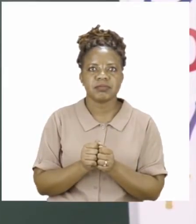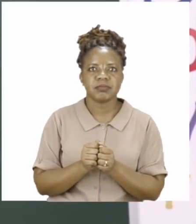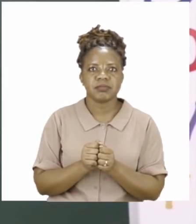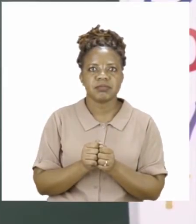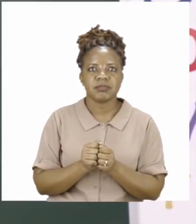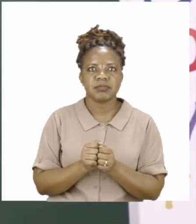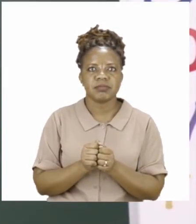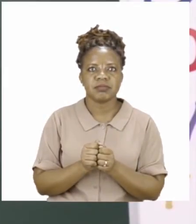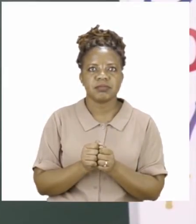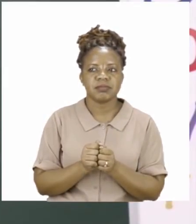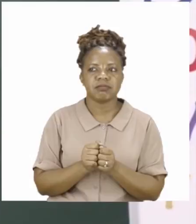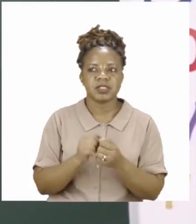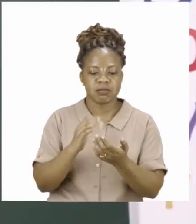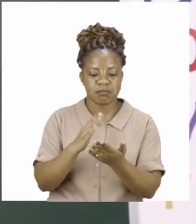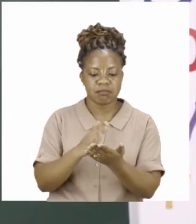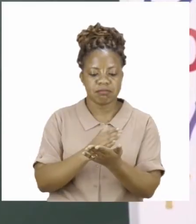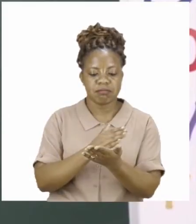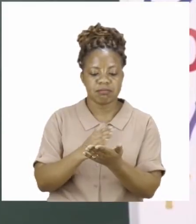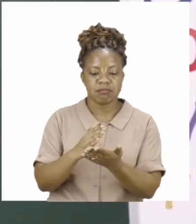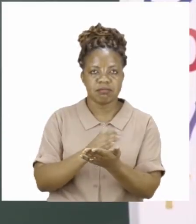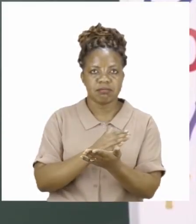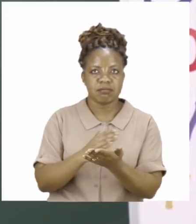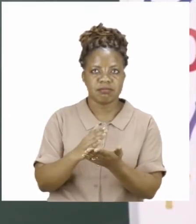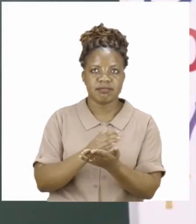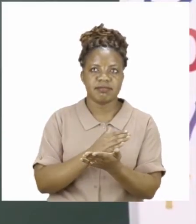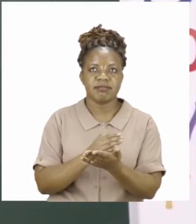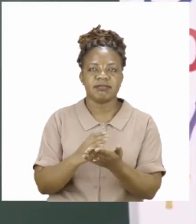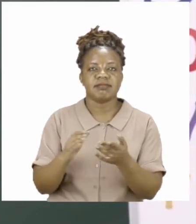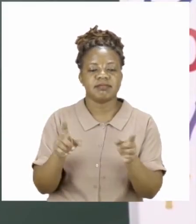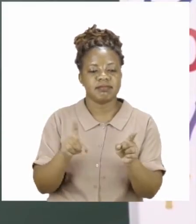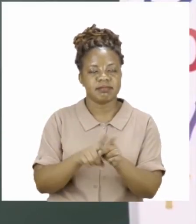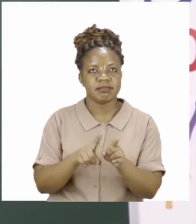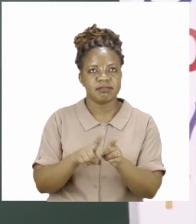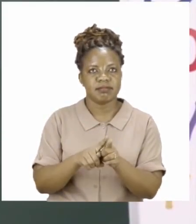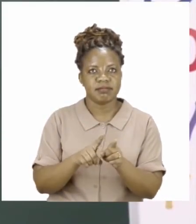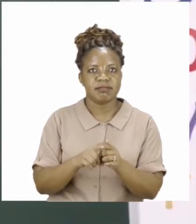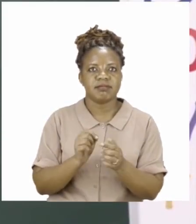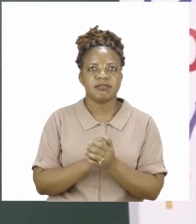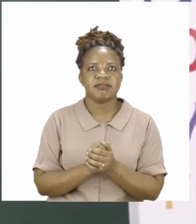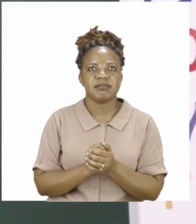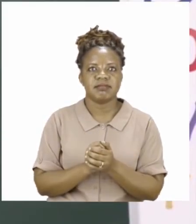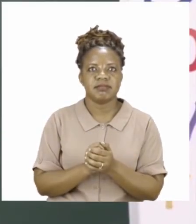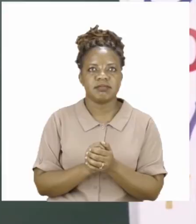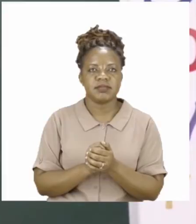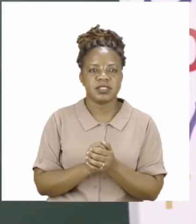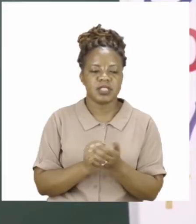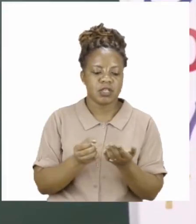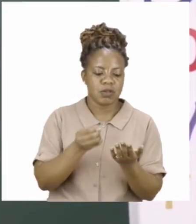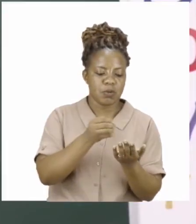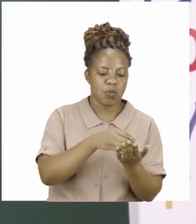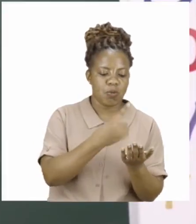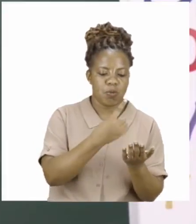I'm going to share them with you. So if I give myself one, I have to give you one as